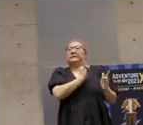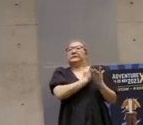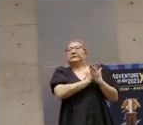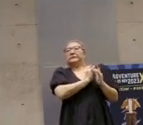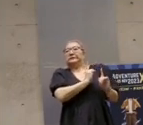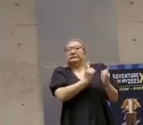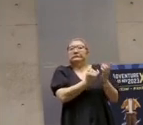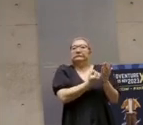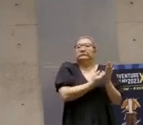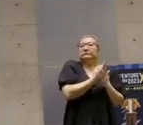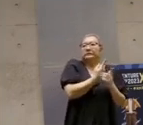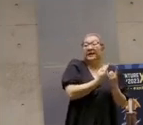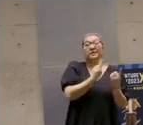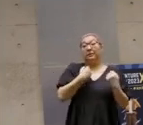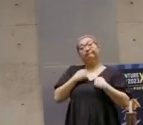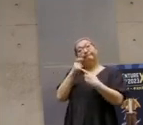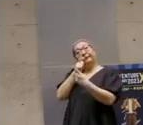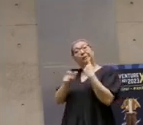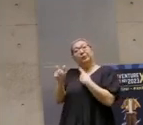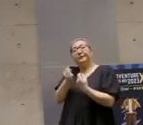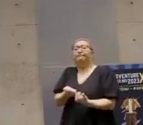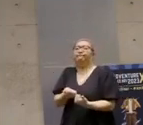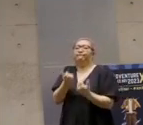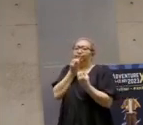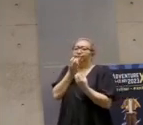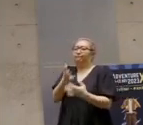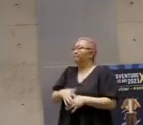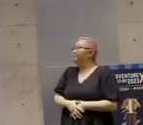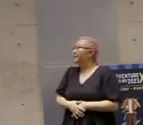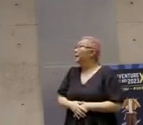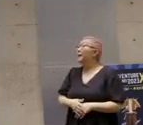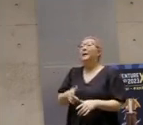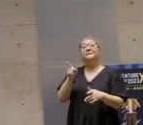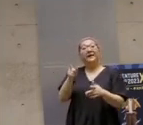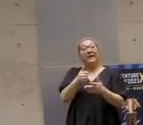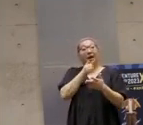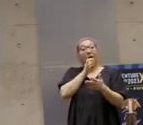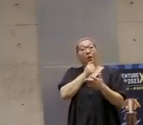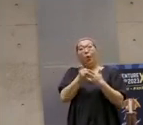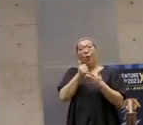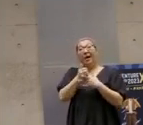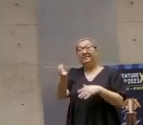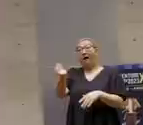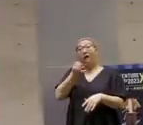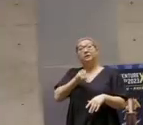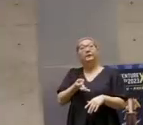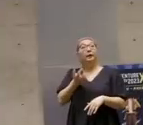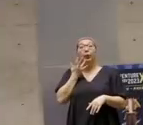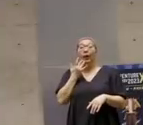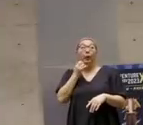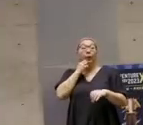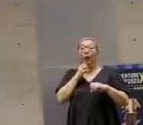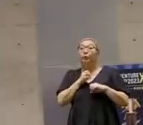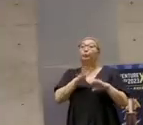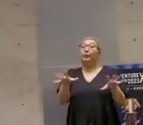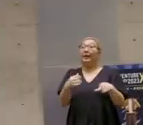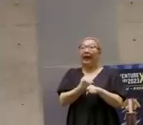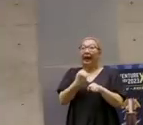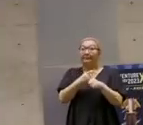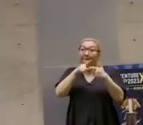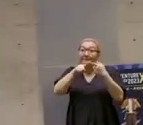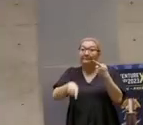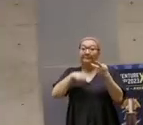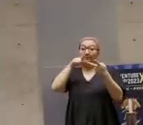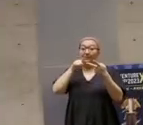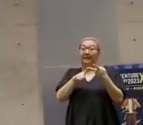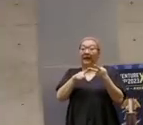for is, when's there going to be a new Broken Sword game? And also, when are you going to publish the